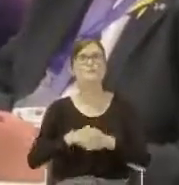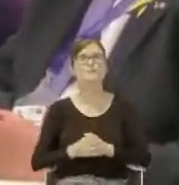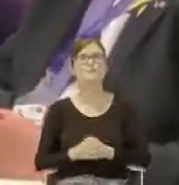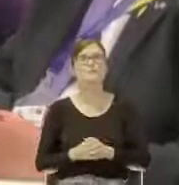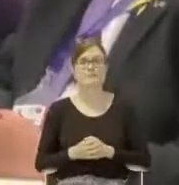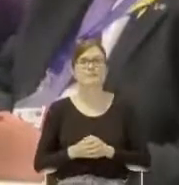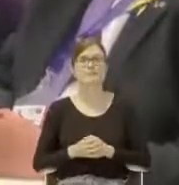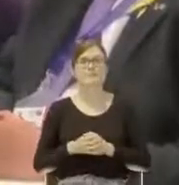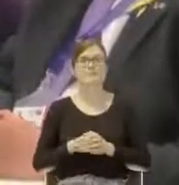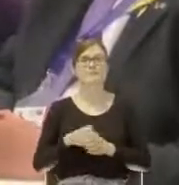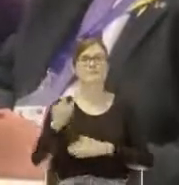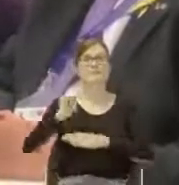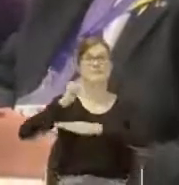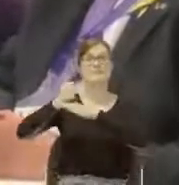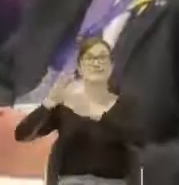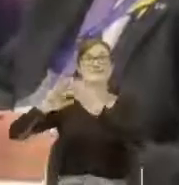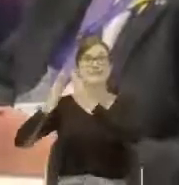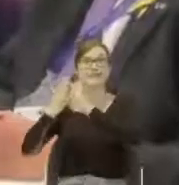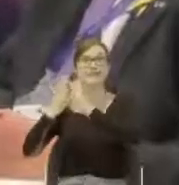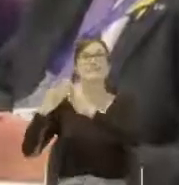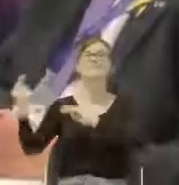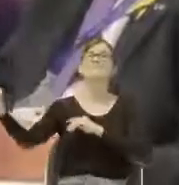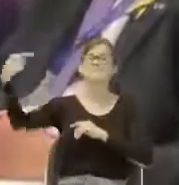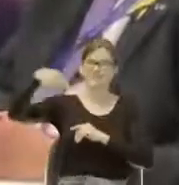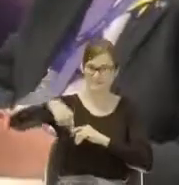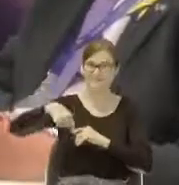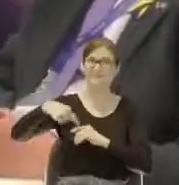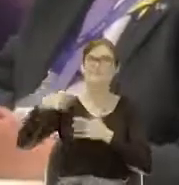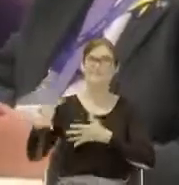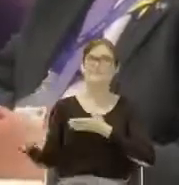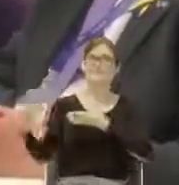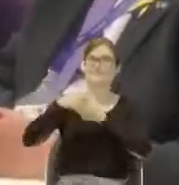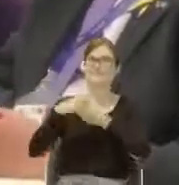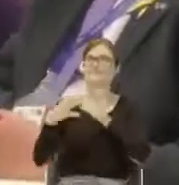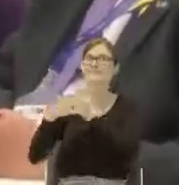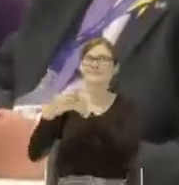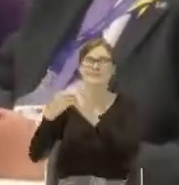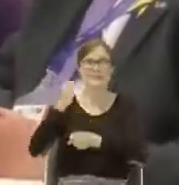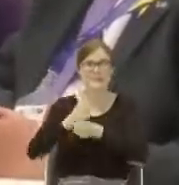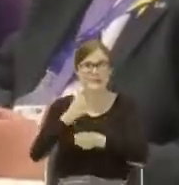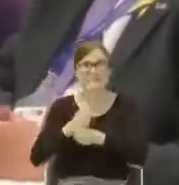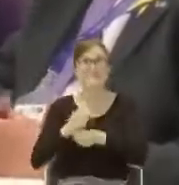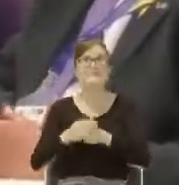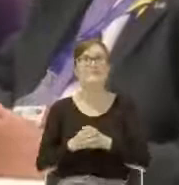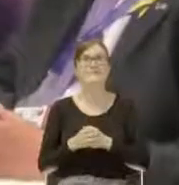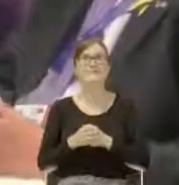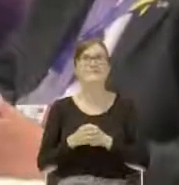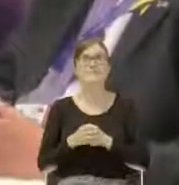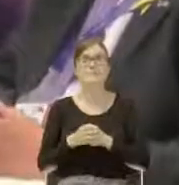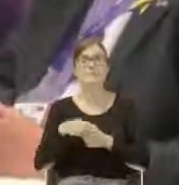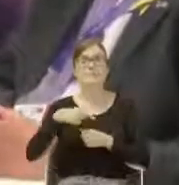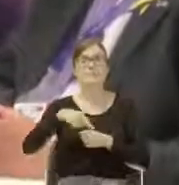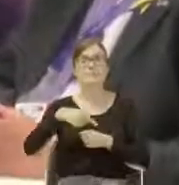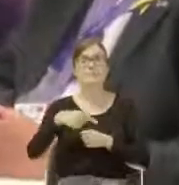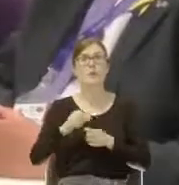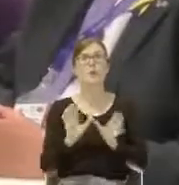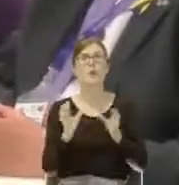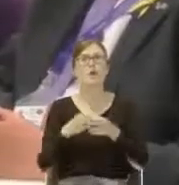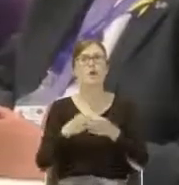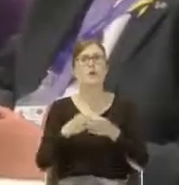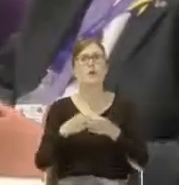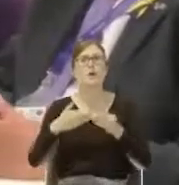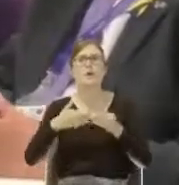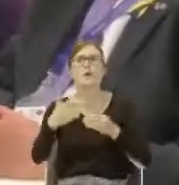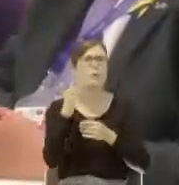our executive board in November this year. So I would like to get your support on that. So it is often